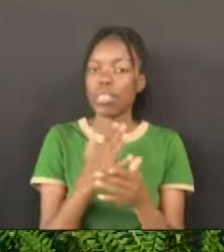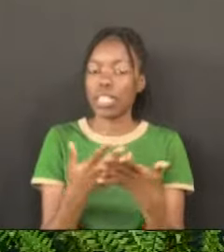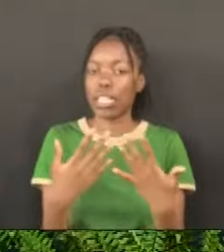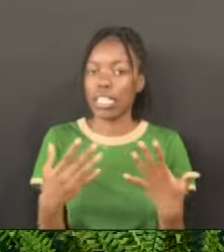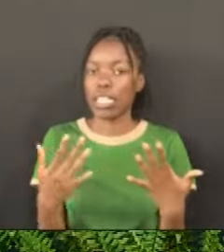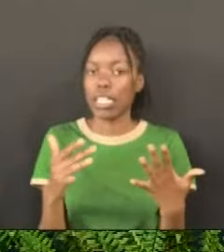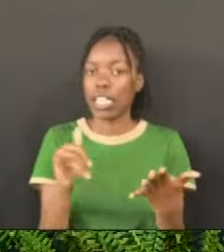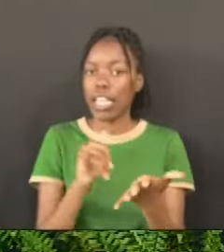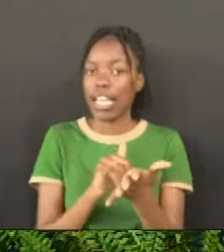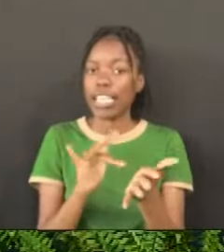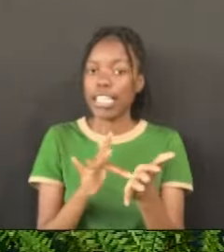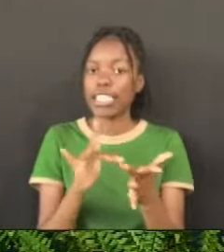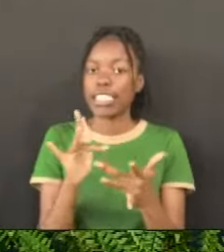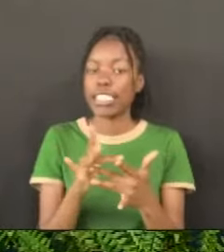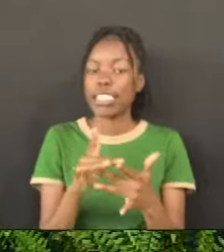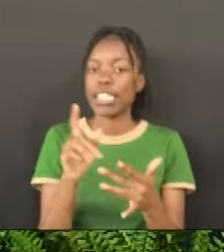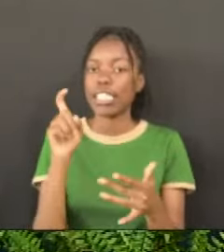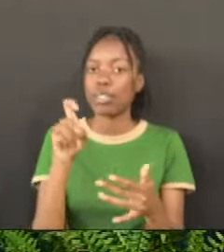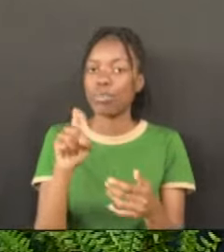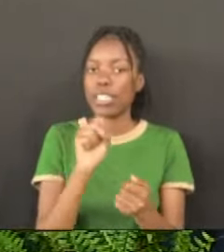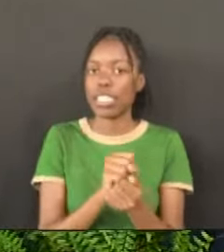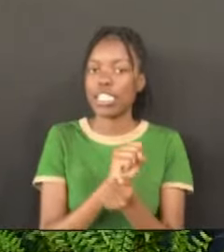has to destroy.